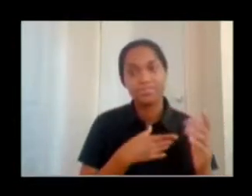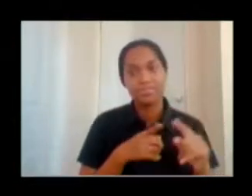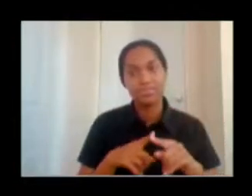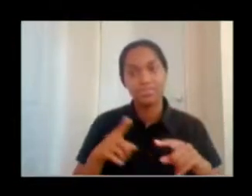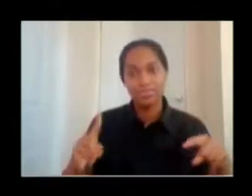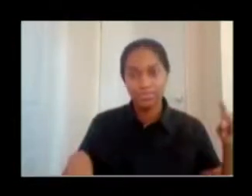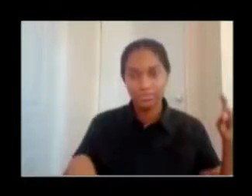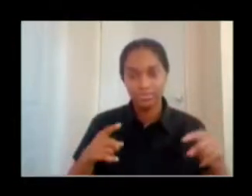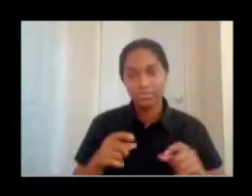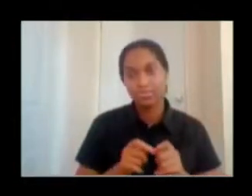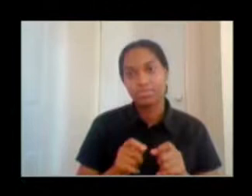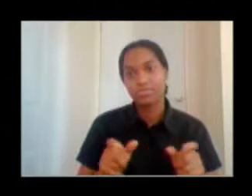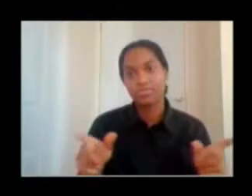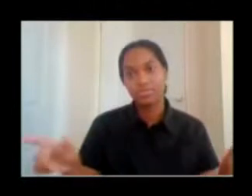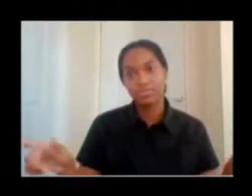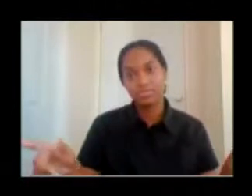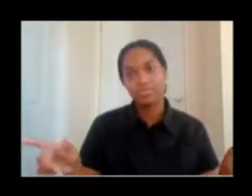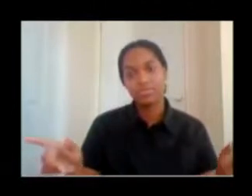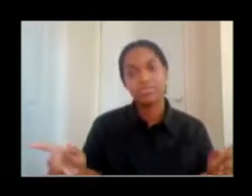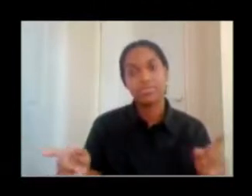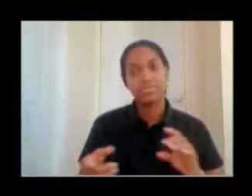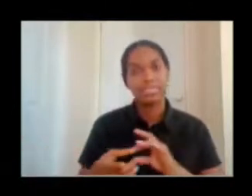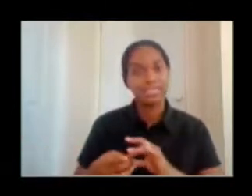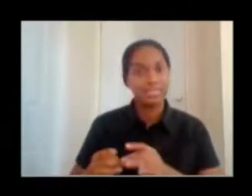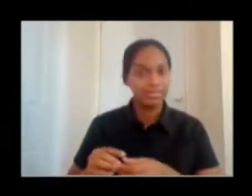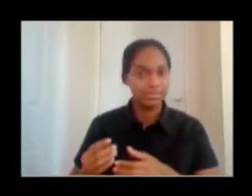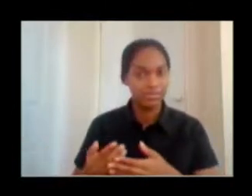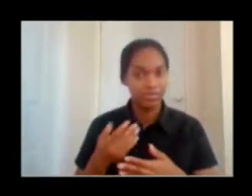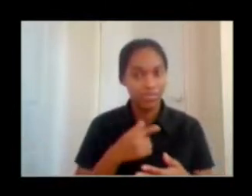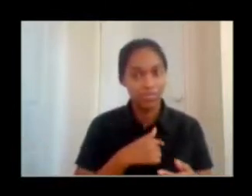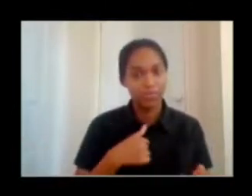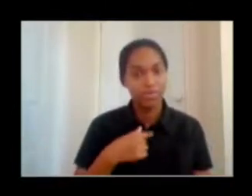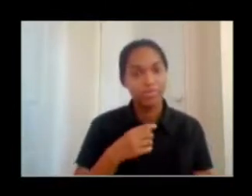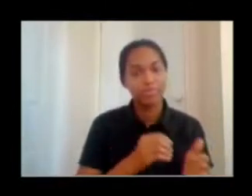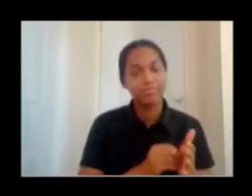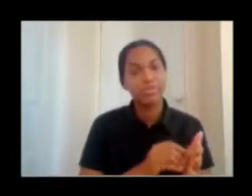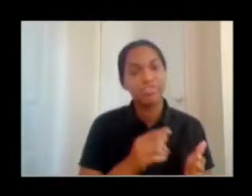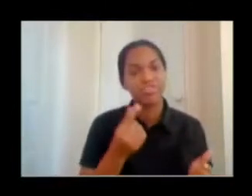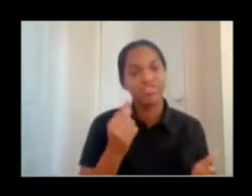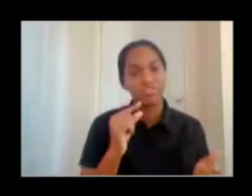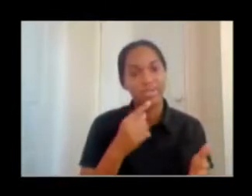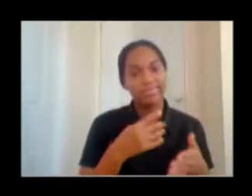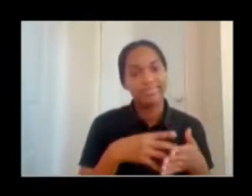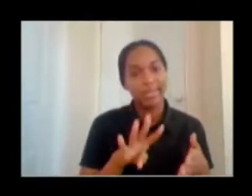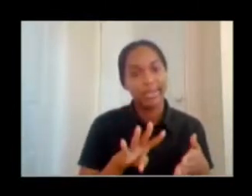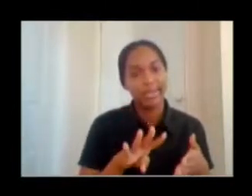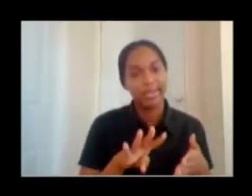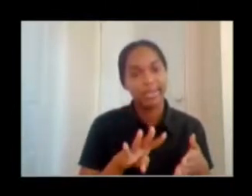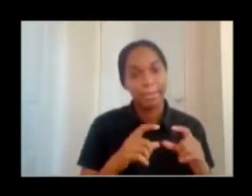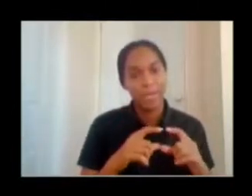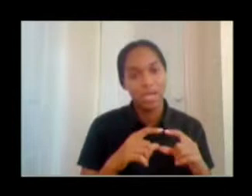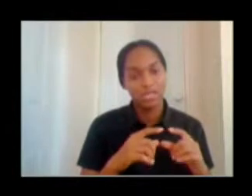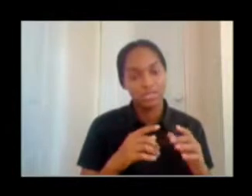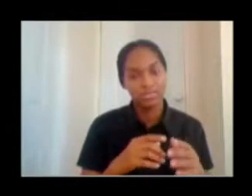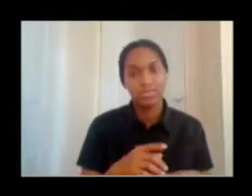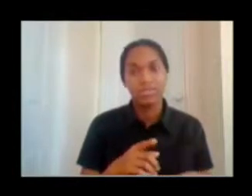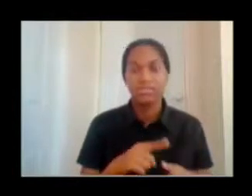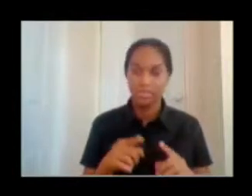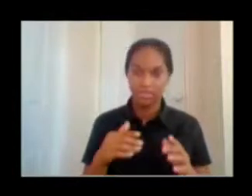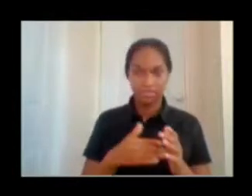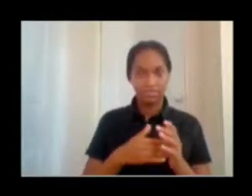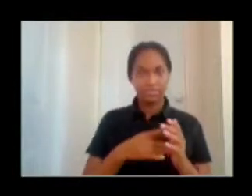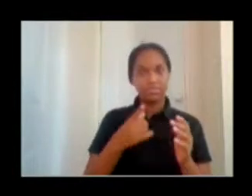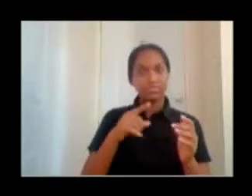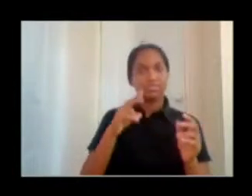air chains before we will even put a green checkbox next to this. But in India, again, they are looking